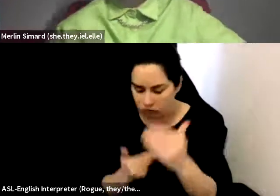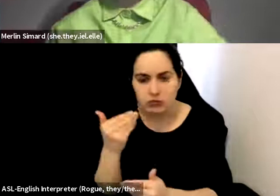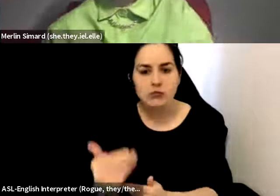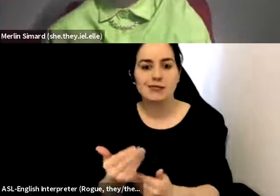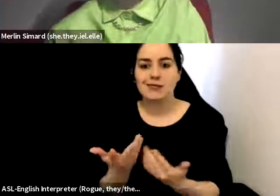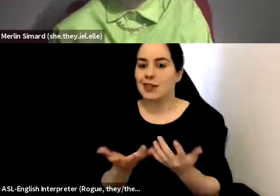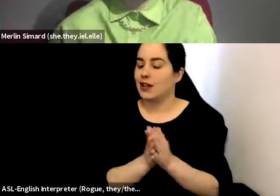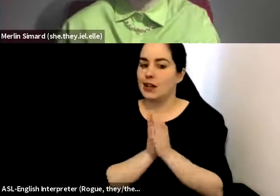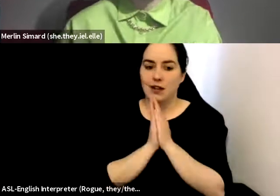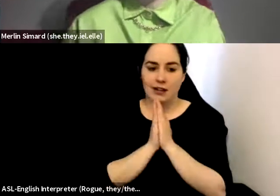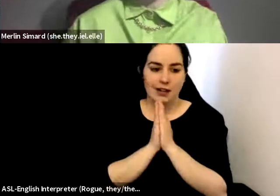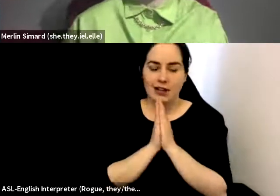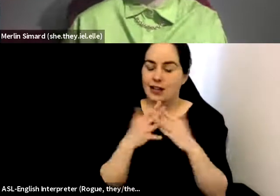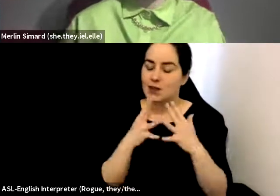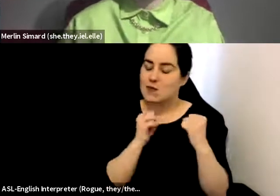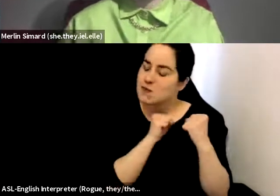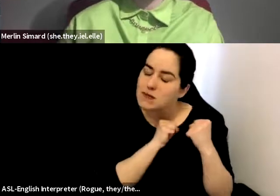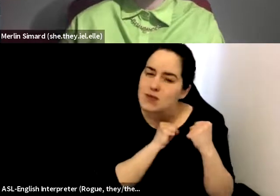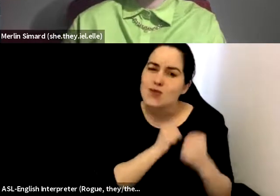and it's a strong, powerful,